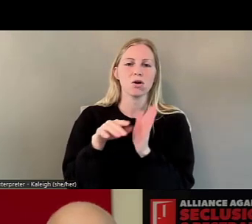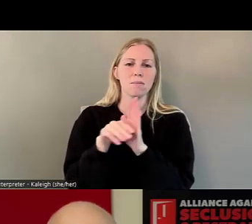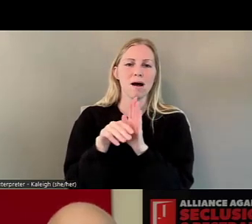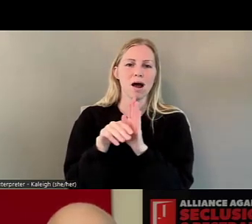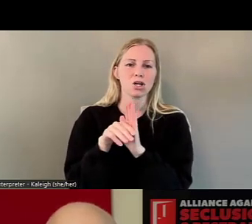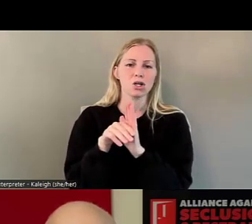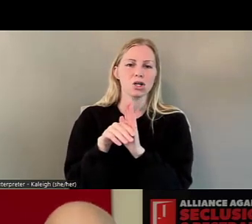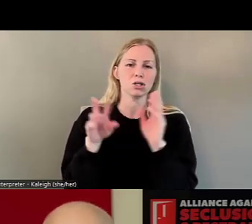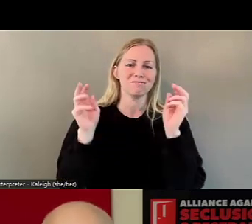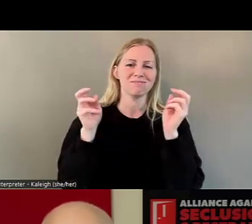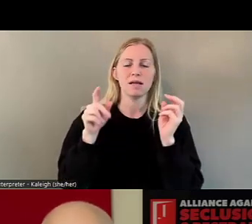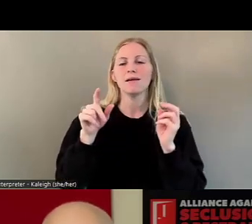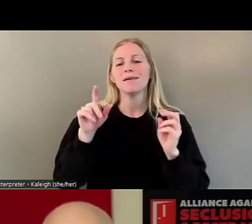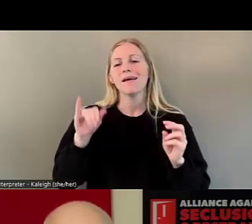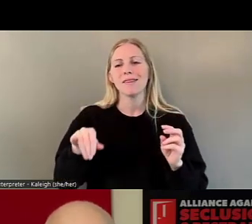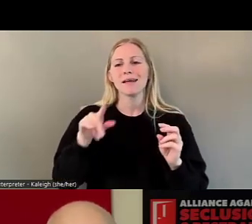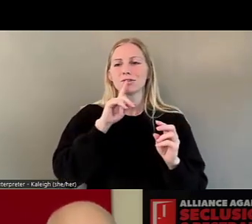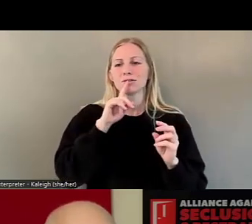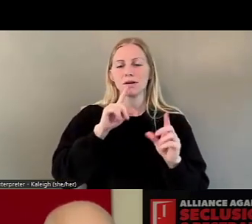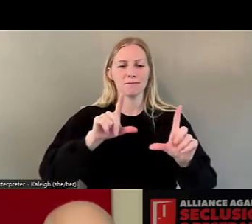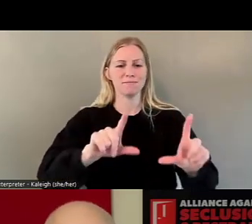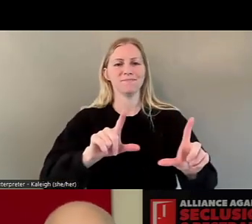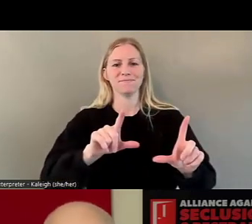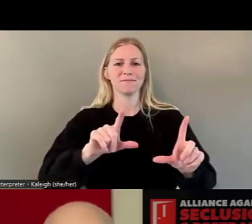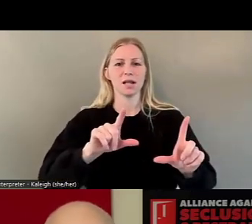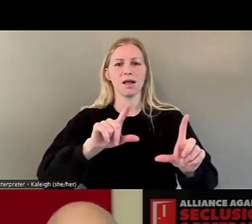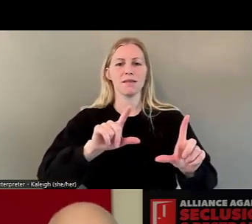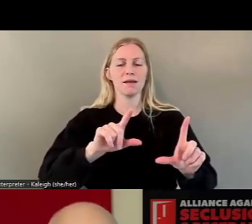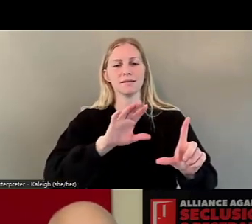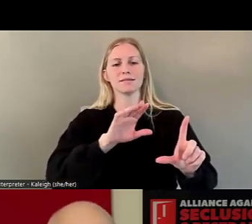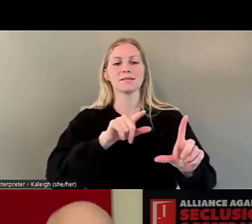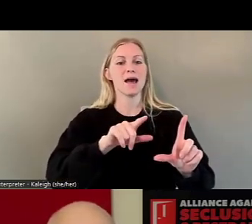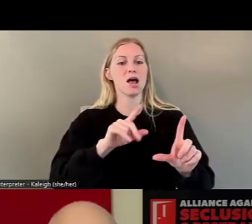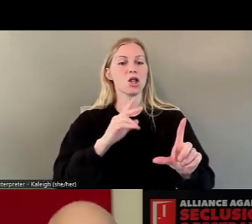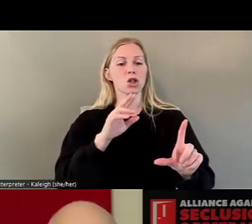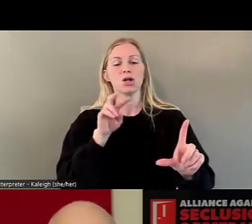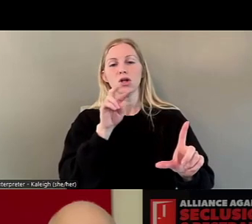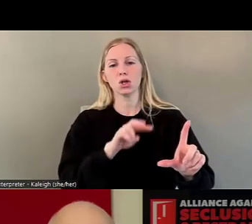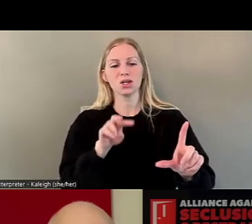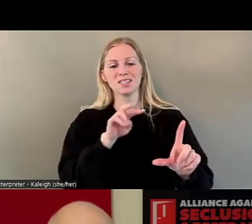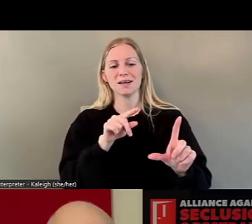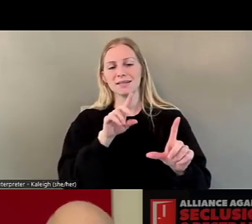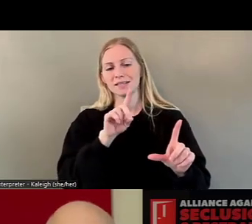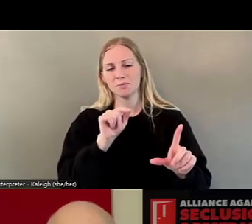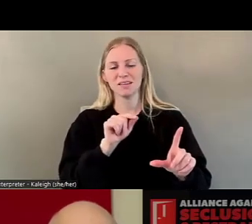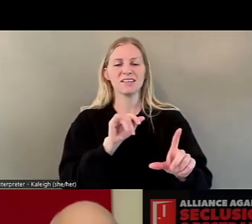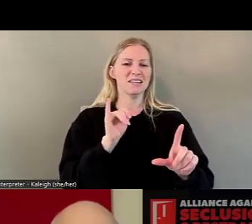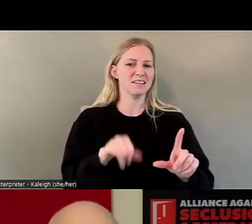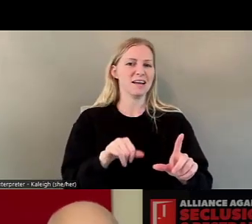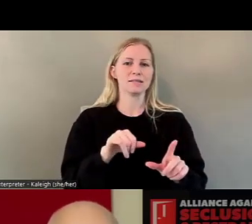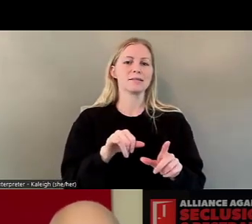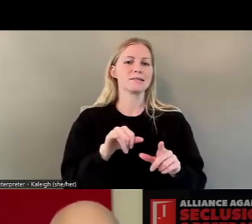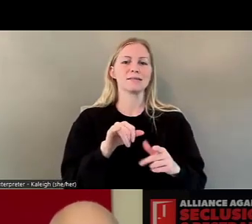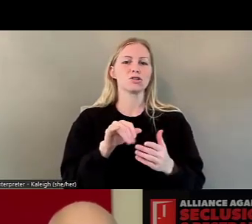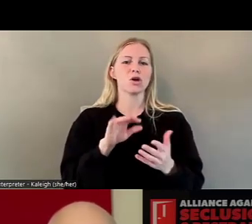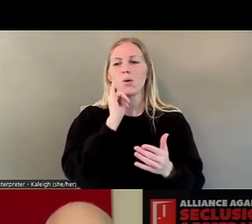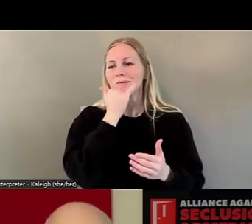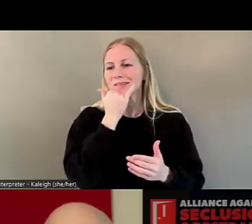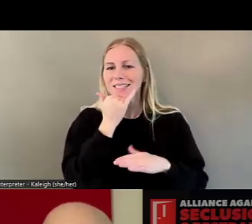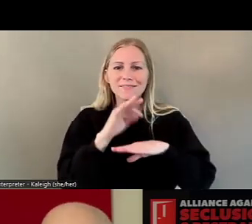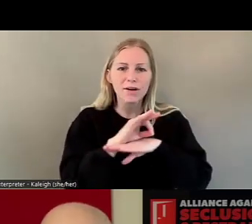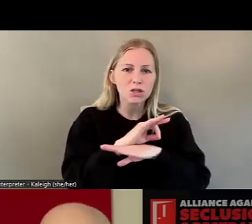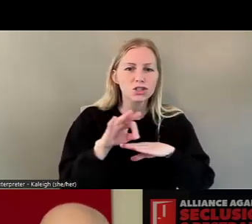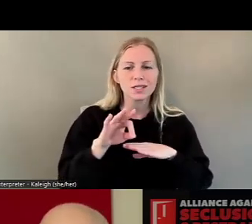a lens that looks at disability as kind of a dysfunction, disorder, kind of a difference,